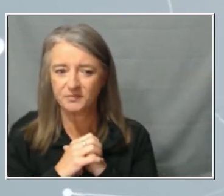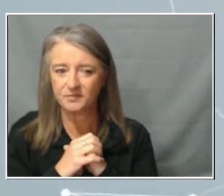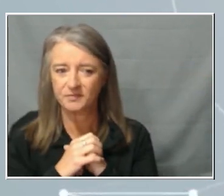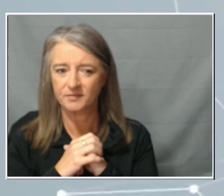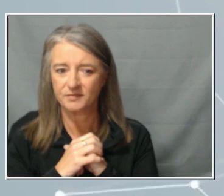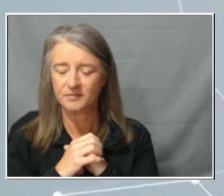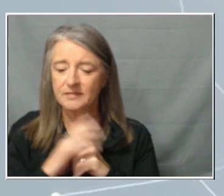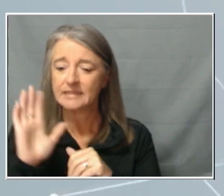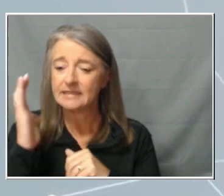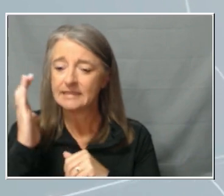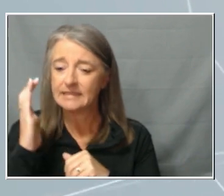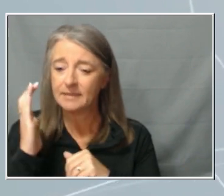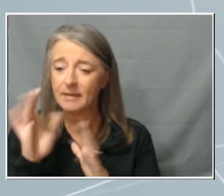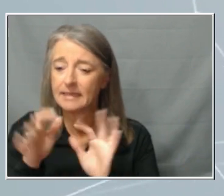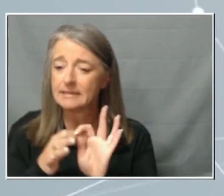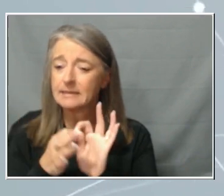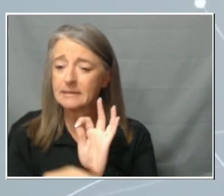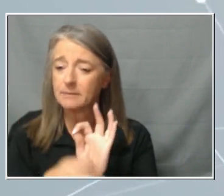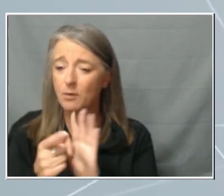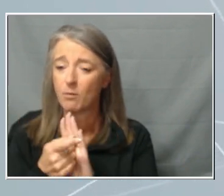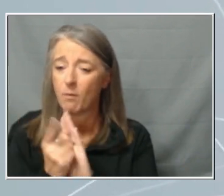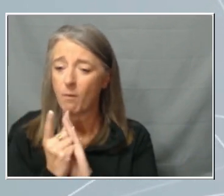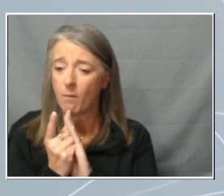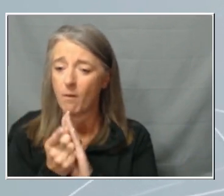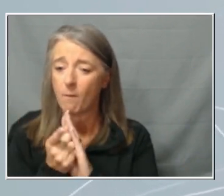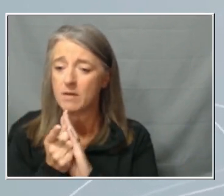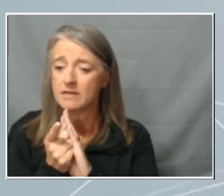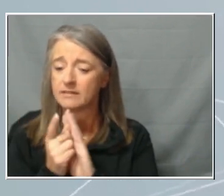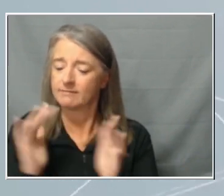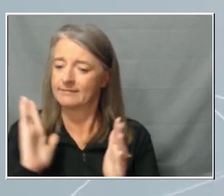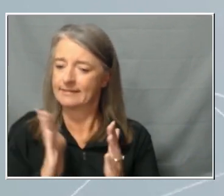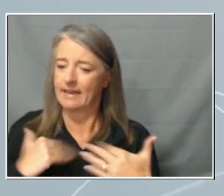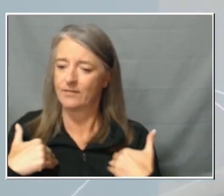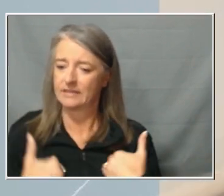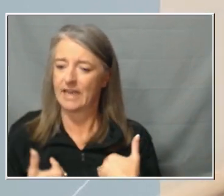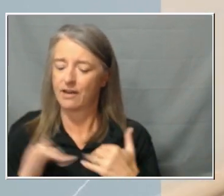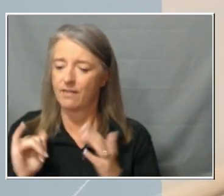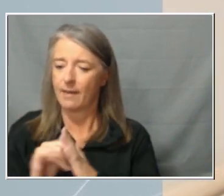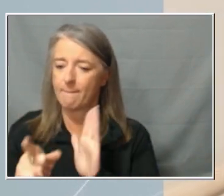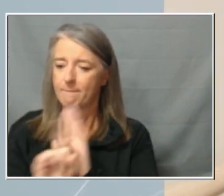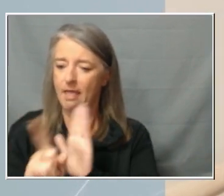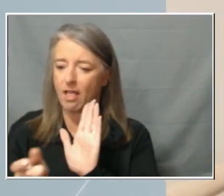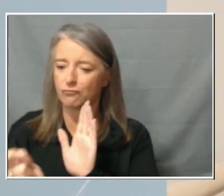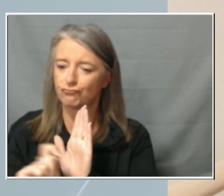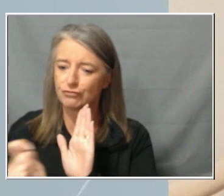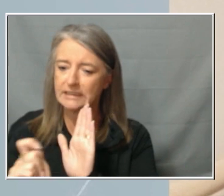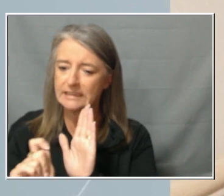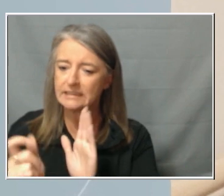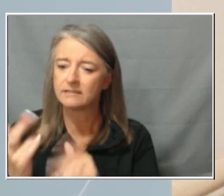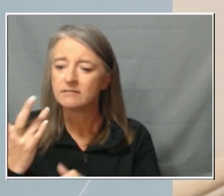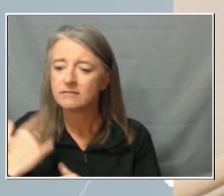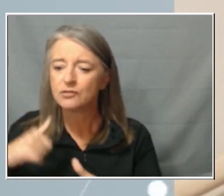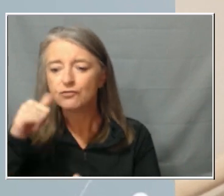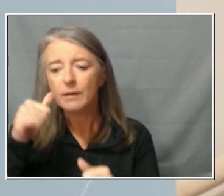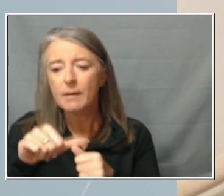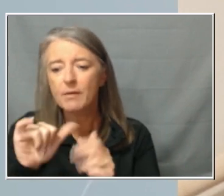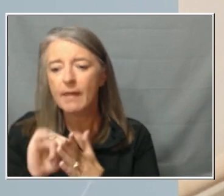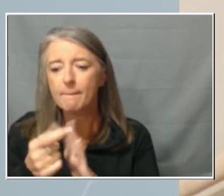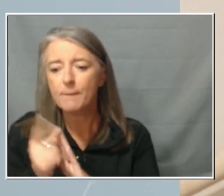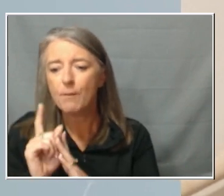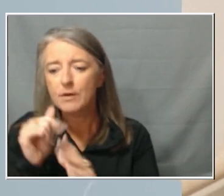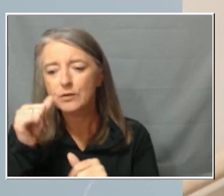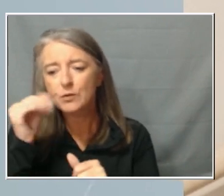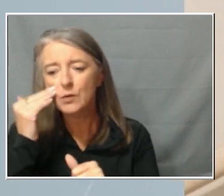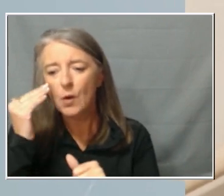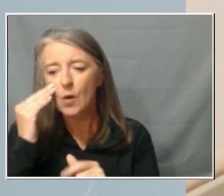It seems like such a simple moment, but we always say we never get tired of hearing that bell ring. Eric, what was it like? What do you remember from that moment, knowing that you